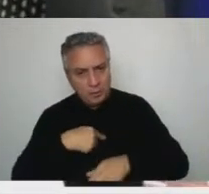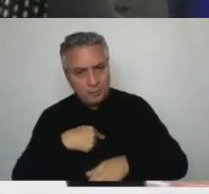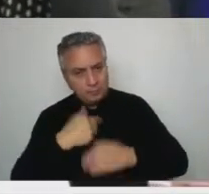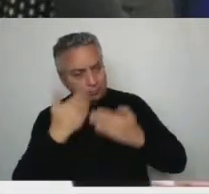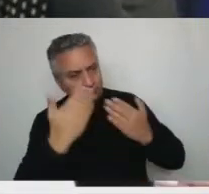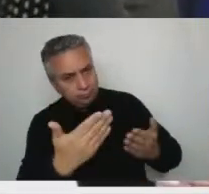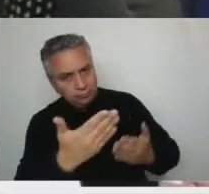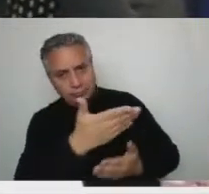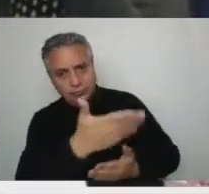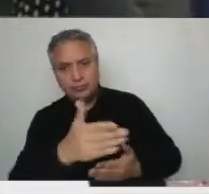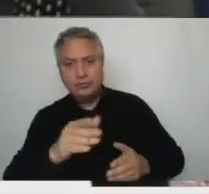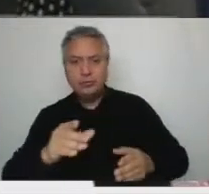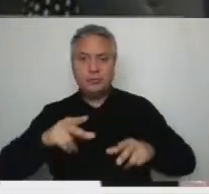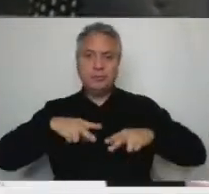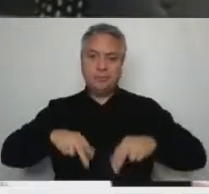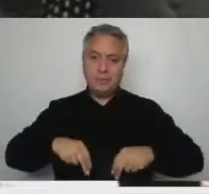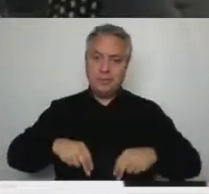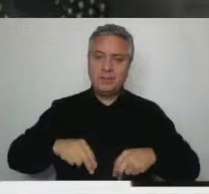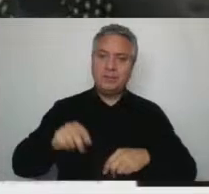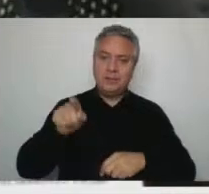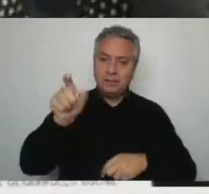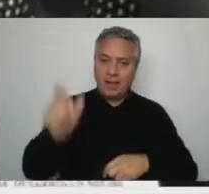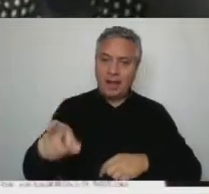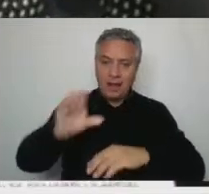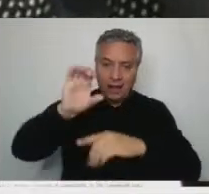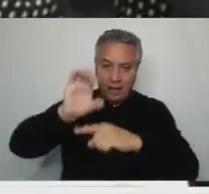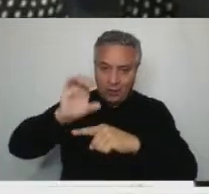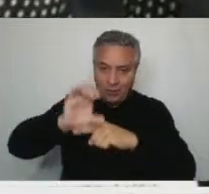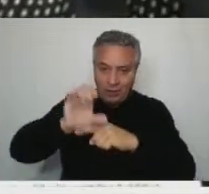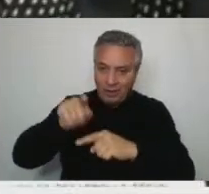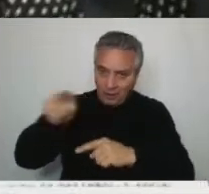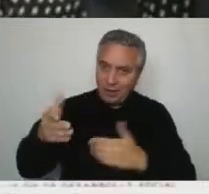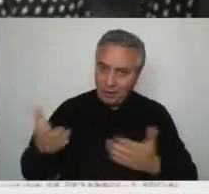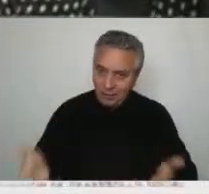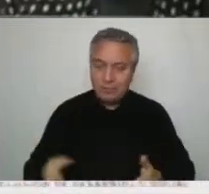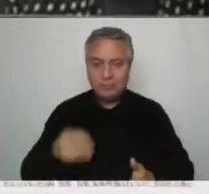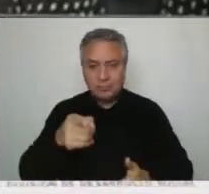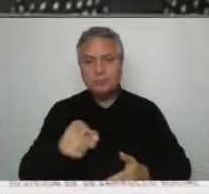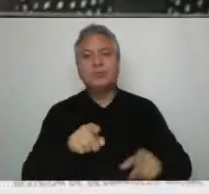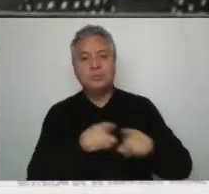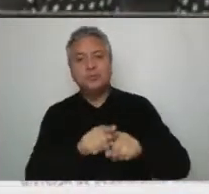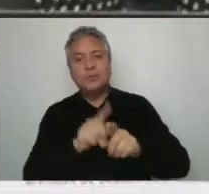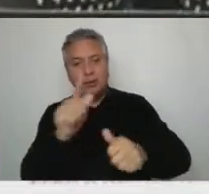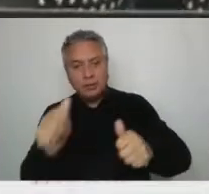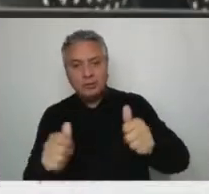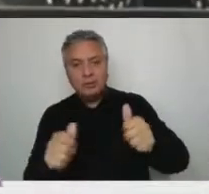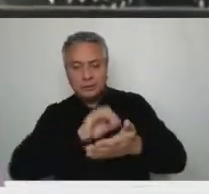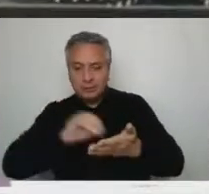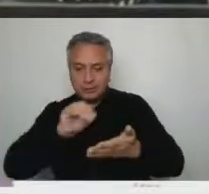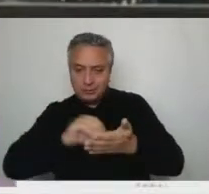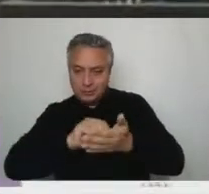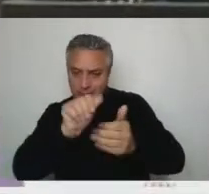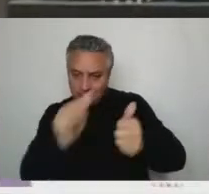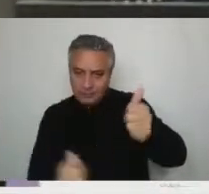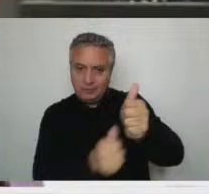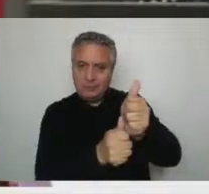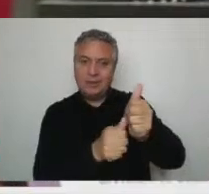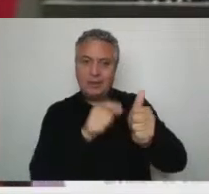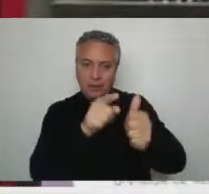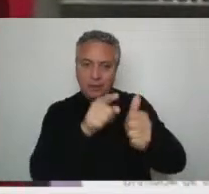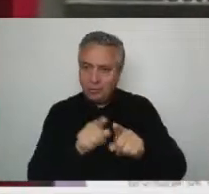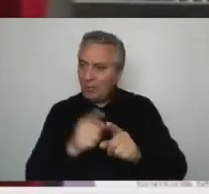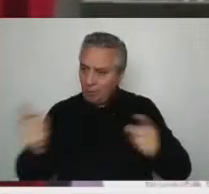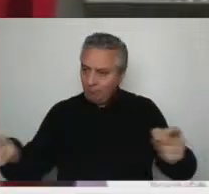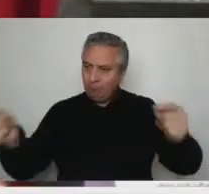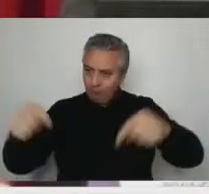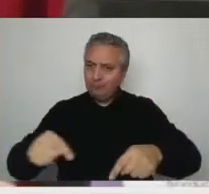bring greetings to Minister Rovira from Ecuador here with us, and Undersecretary Salgado. Thank you both for being